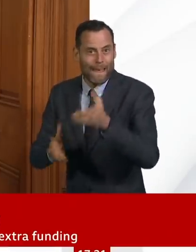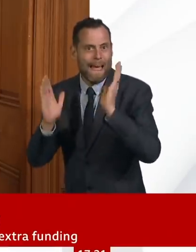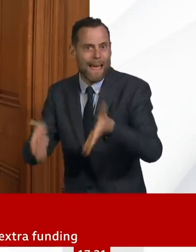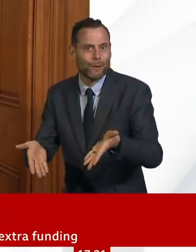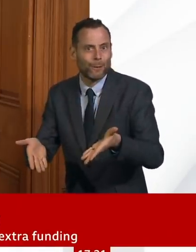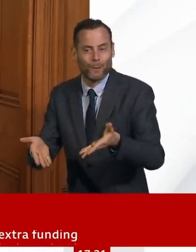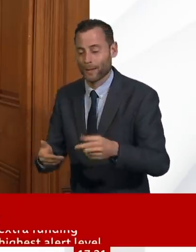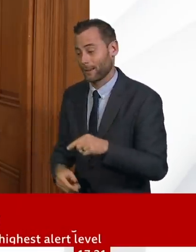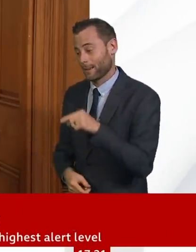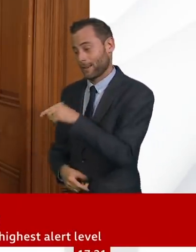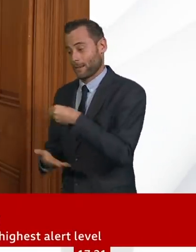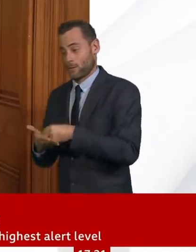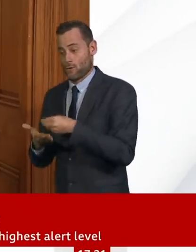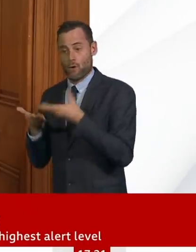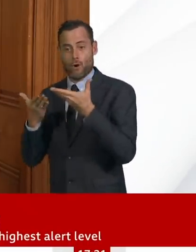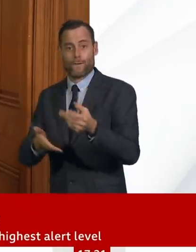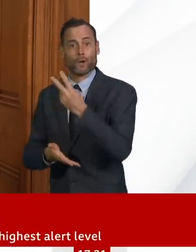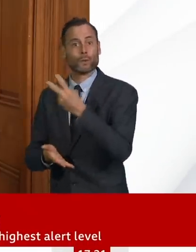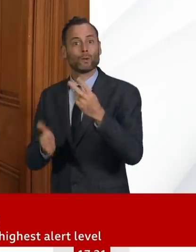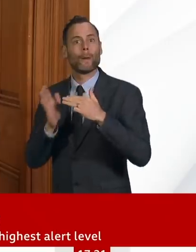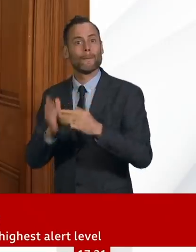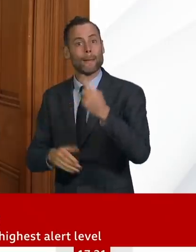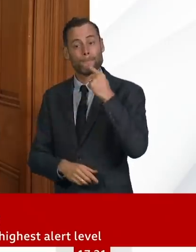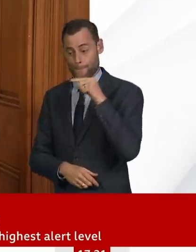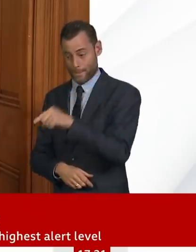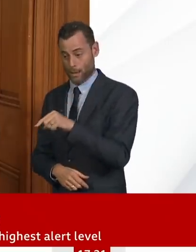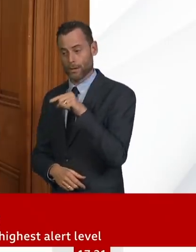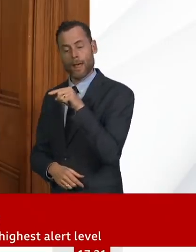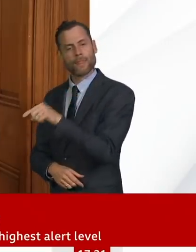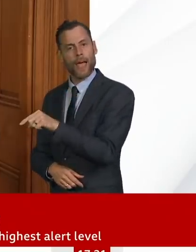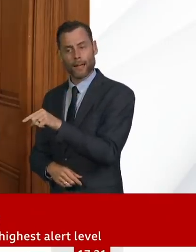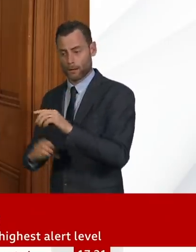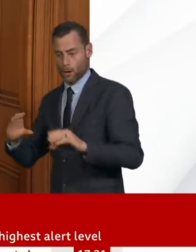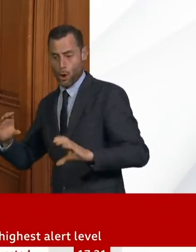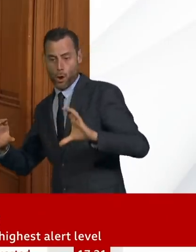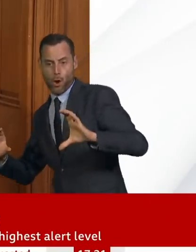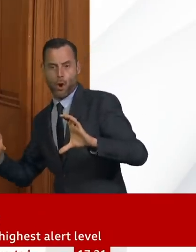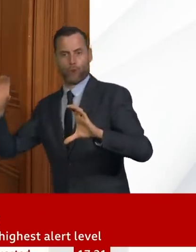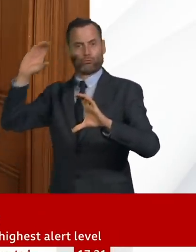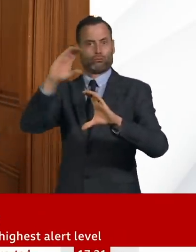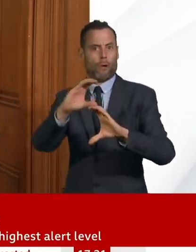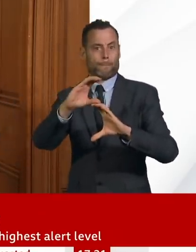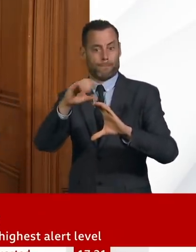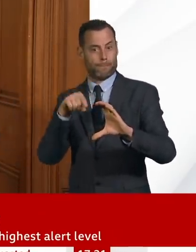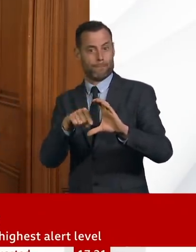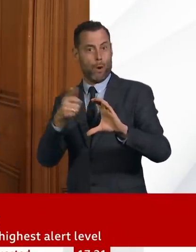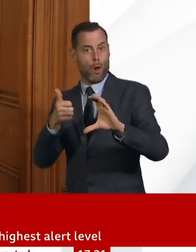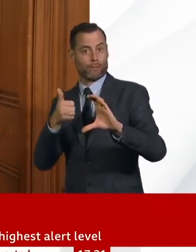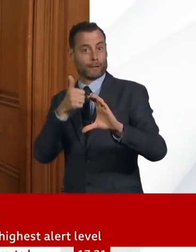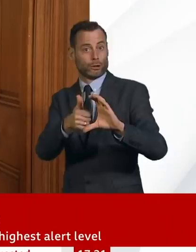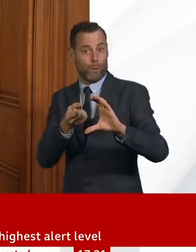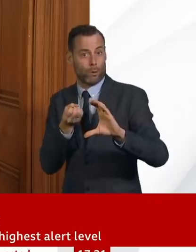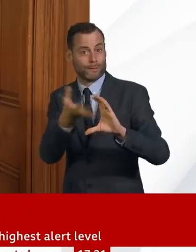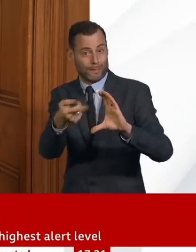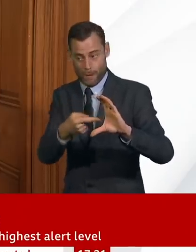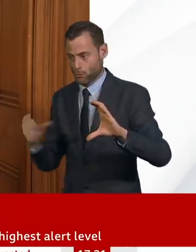that I described, that's additional to other support. We're always happy to continue